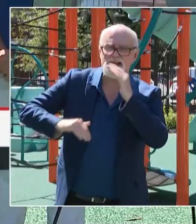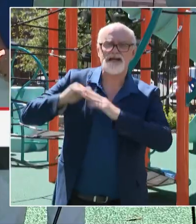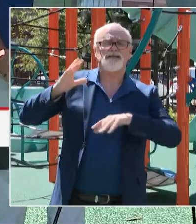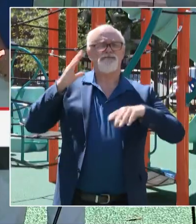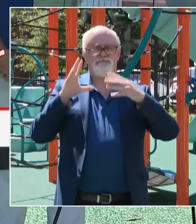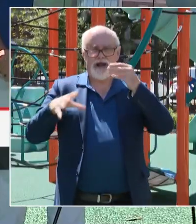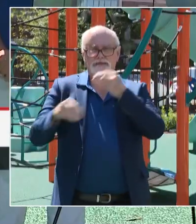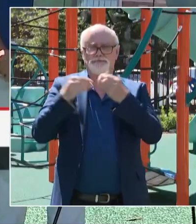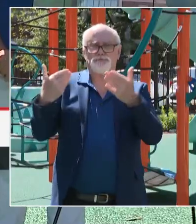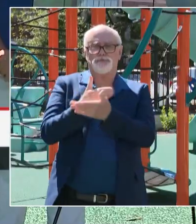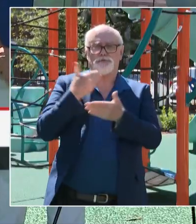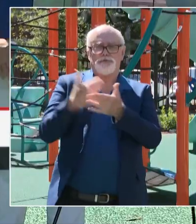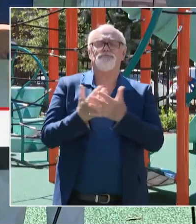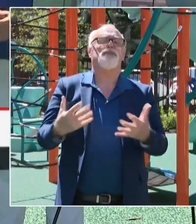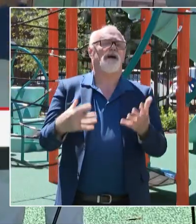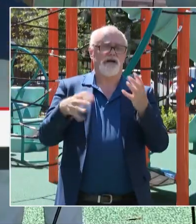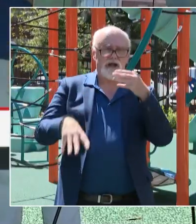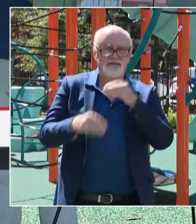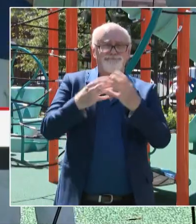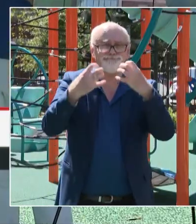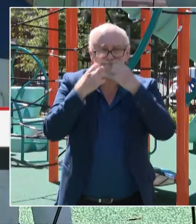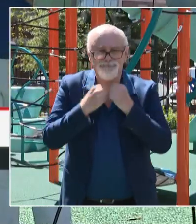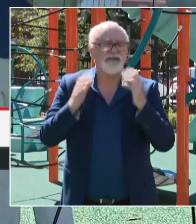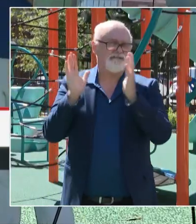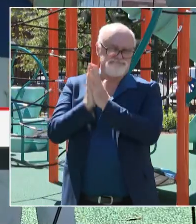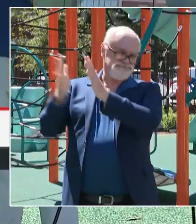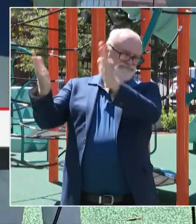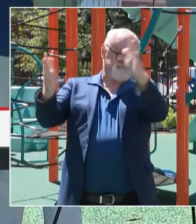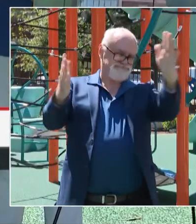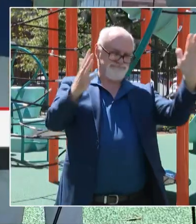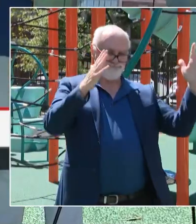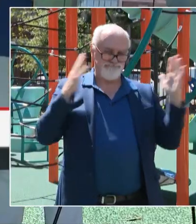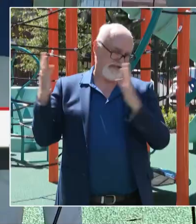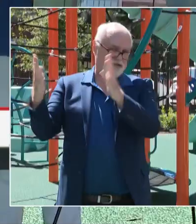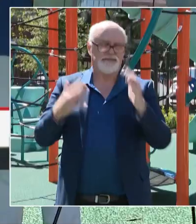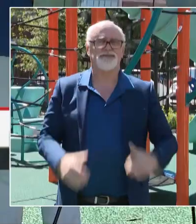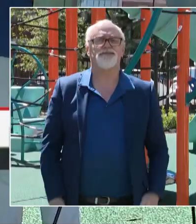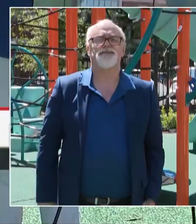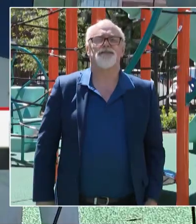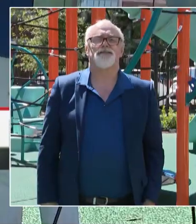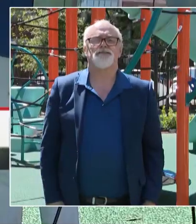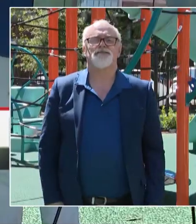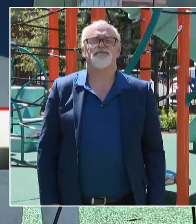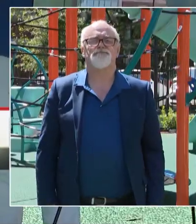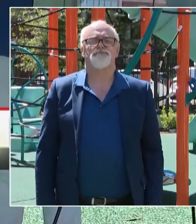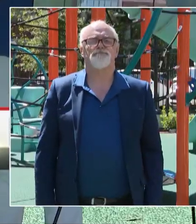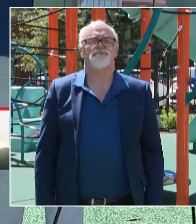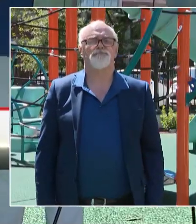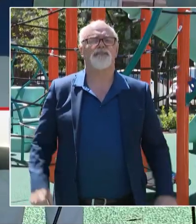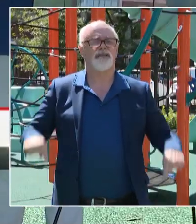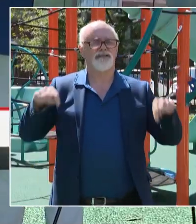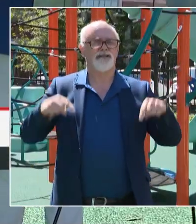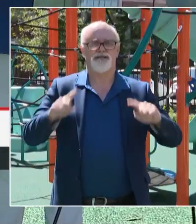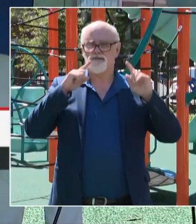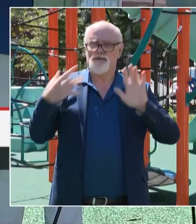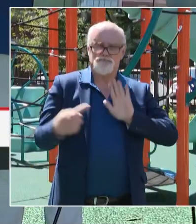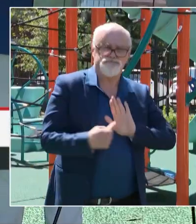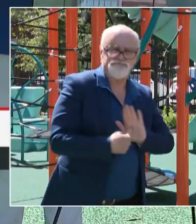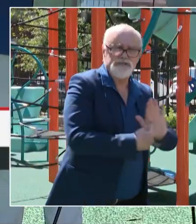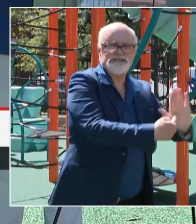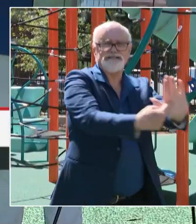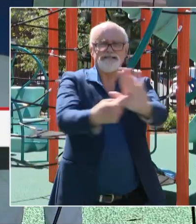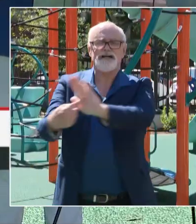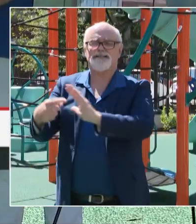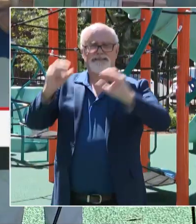that is applause worthy. So let's give it another round of applause for our amazing progress. It is a testament to our teachers,